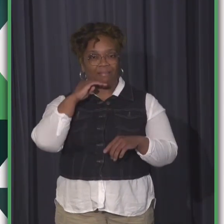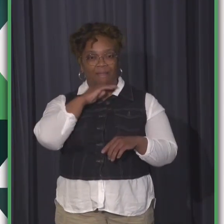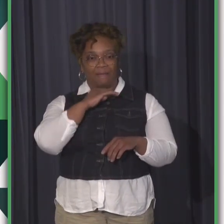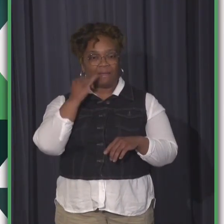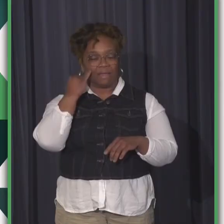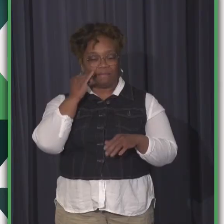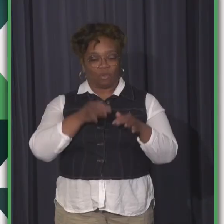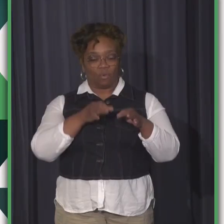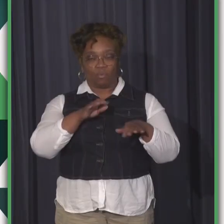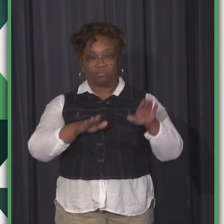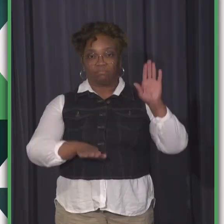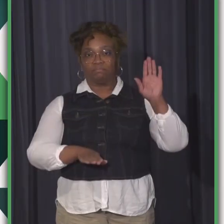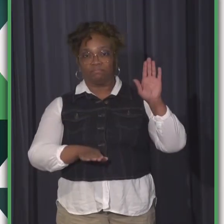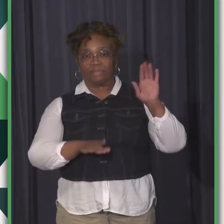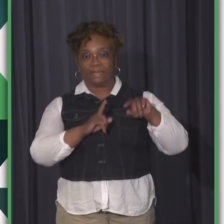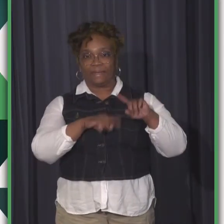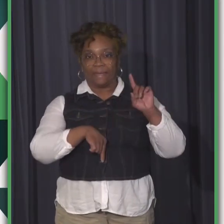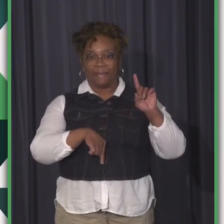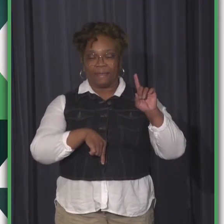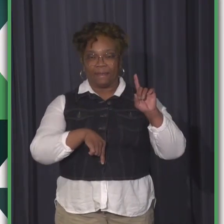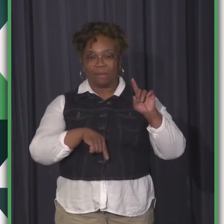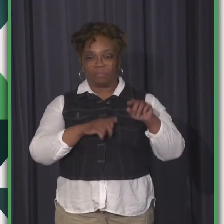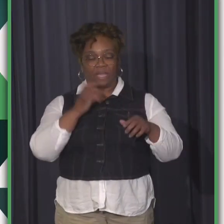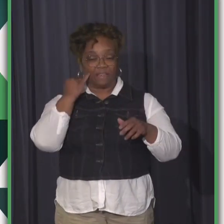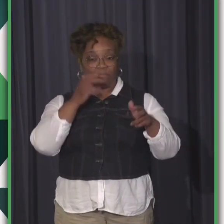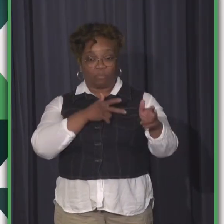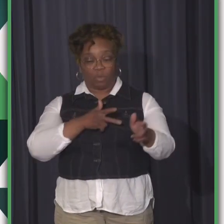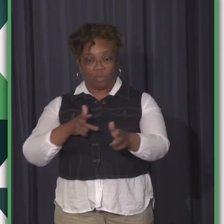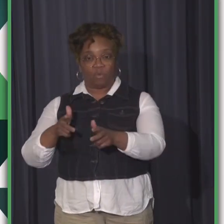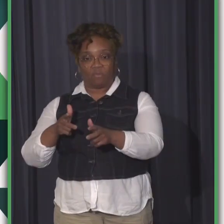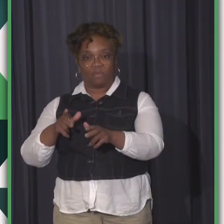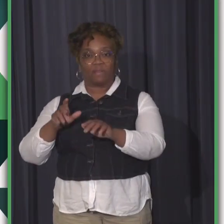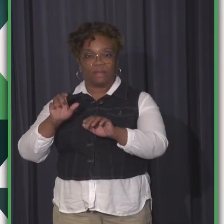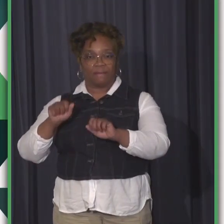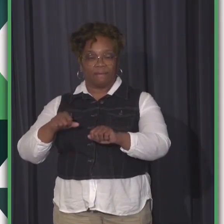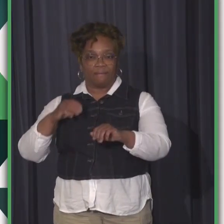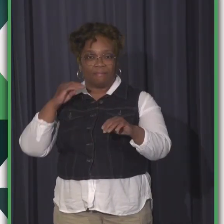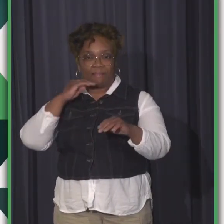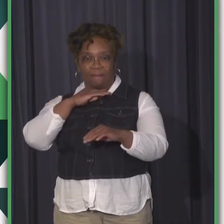a court of law, but that just shows you how corrupt this is.